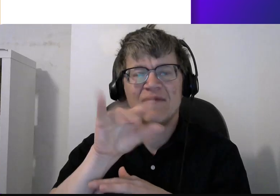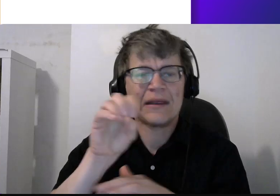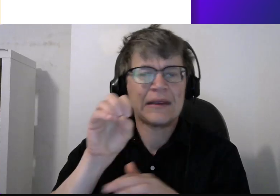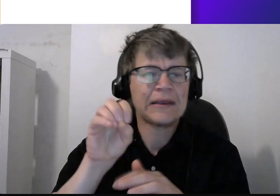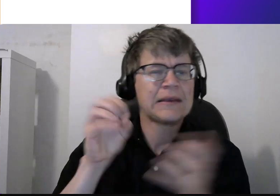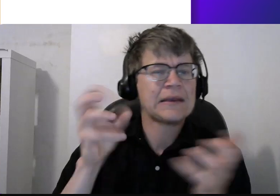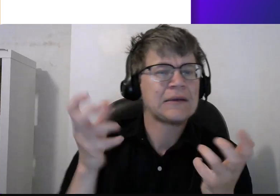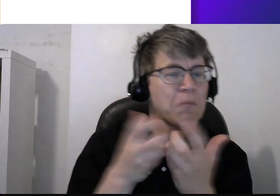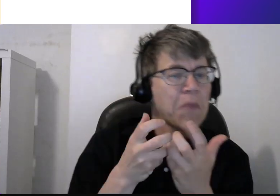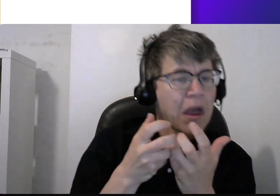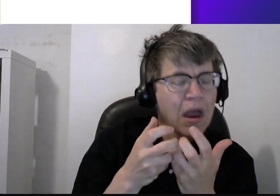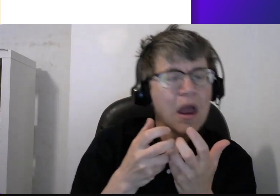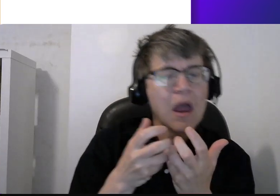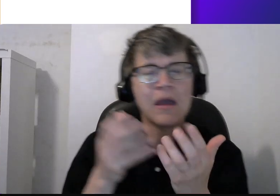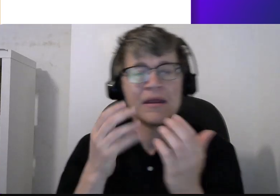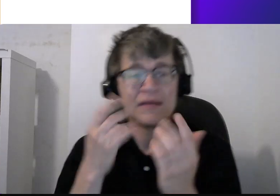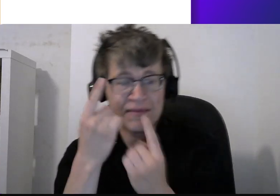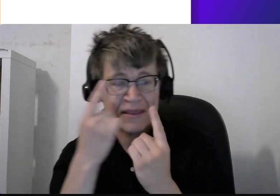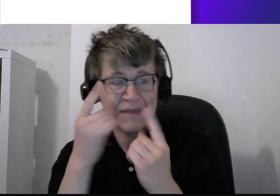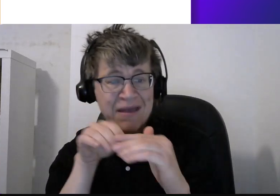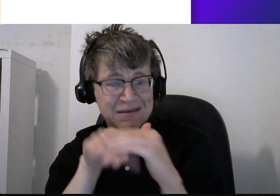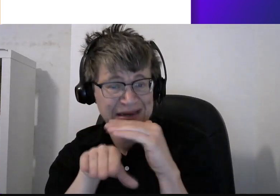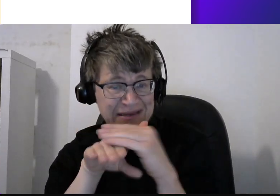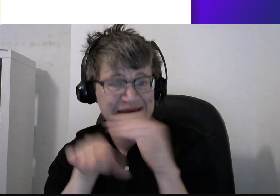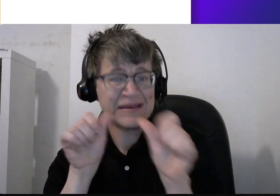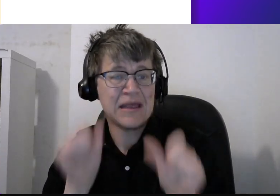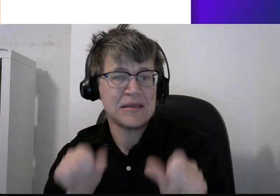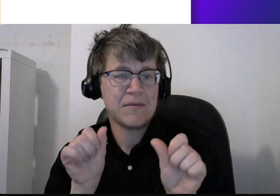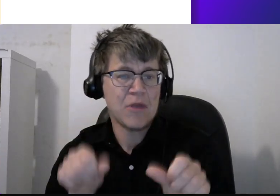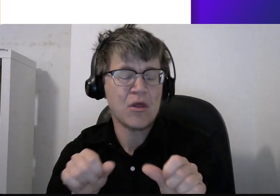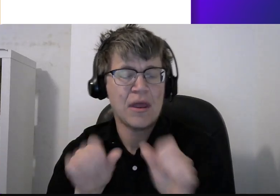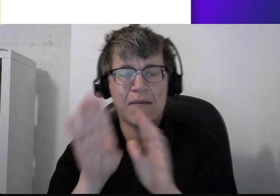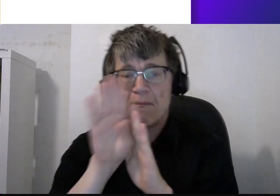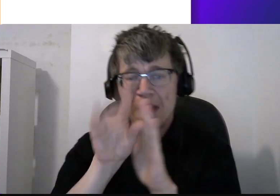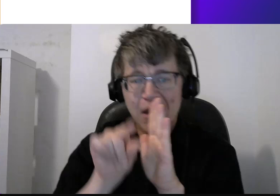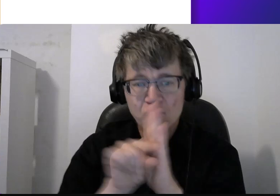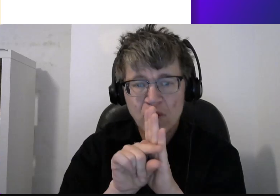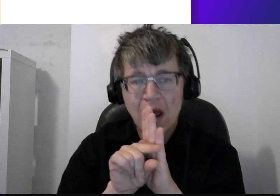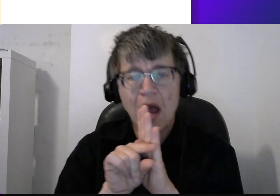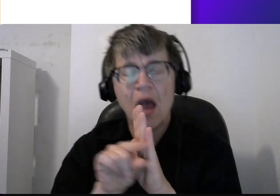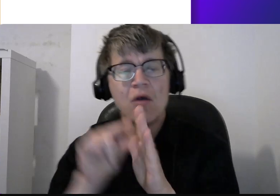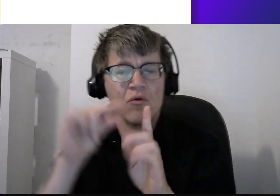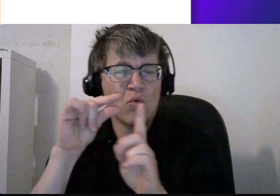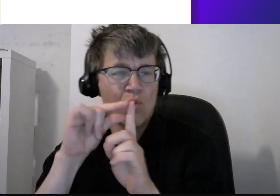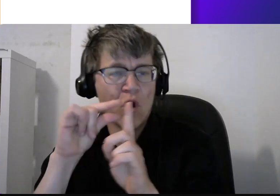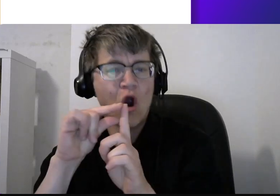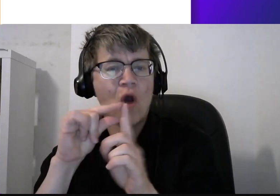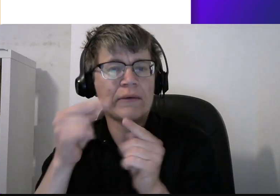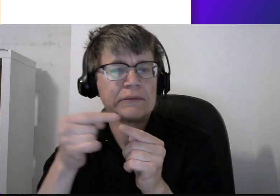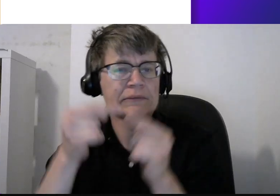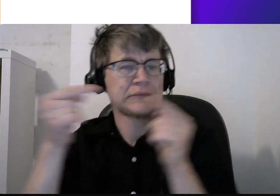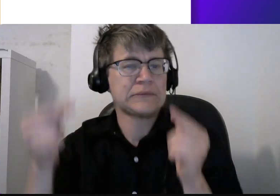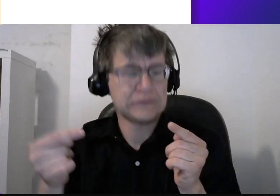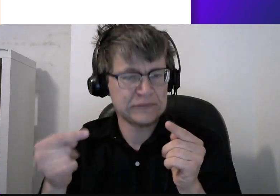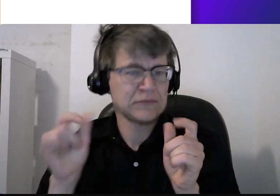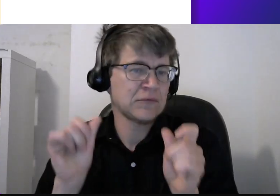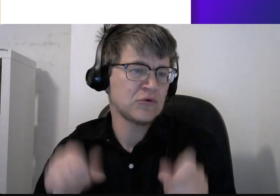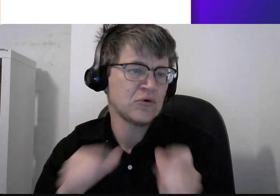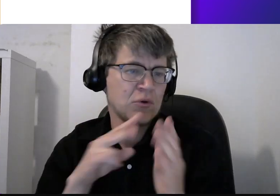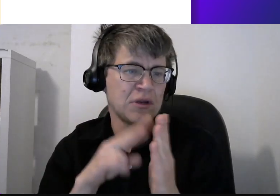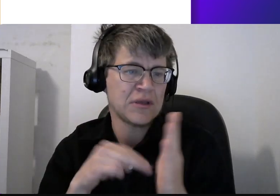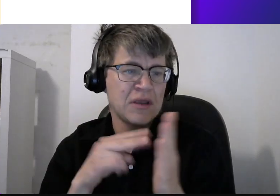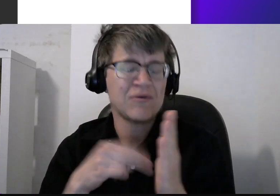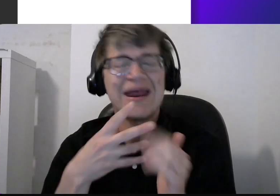sure that you have enough background and foreground contrast for that to be legible. And most off, think about how you can use the type to be a